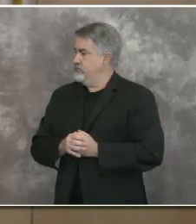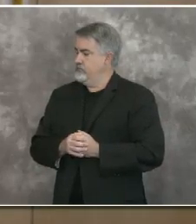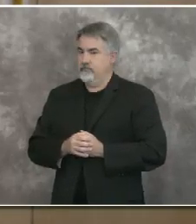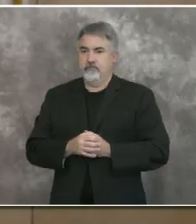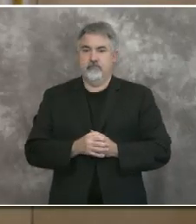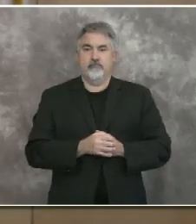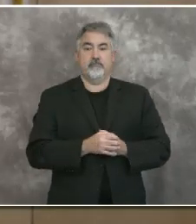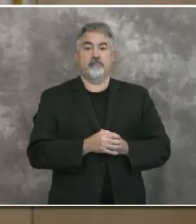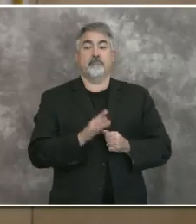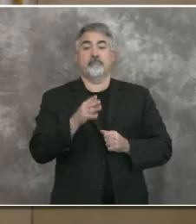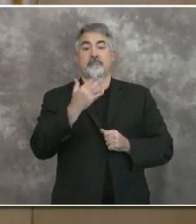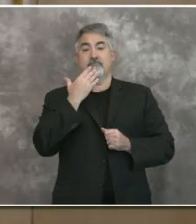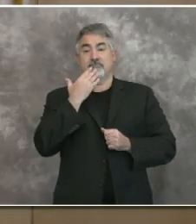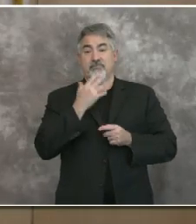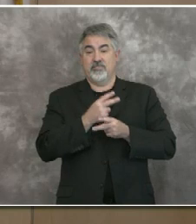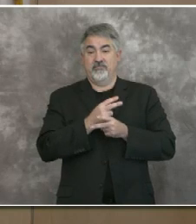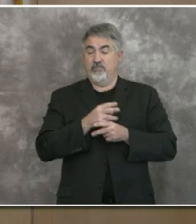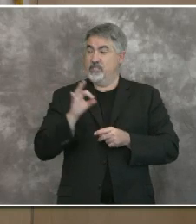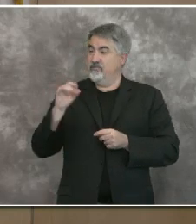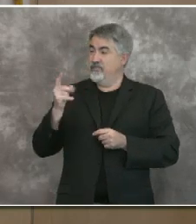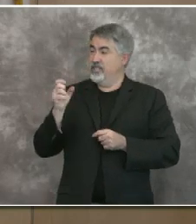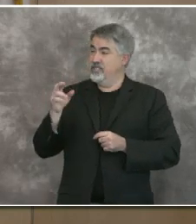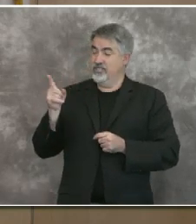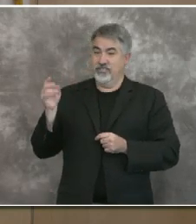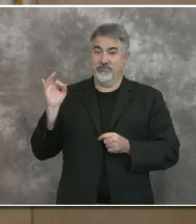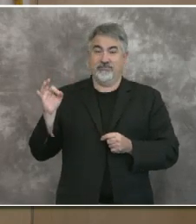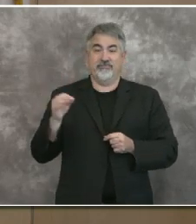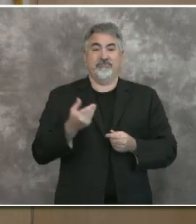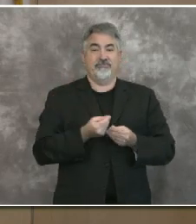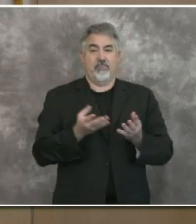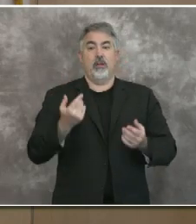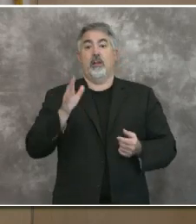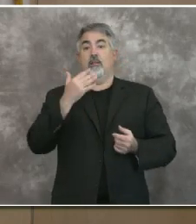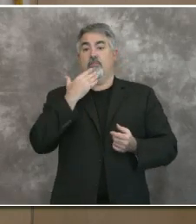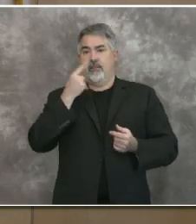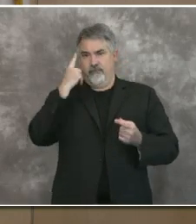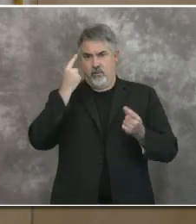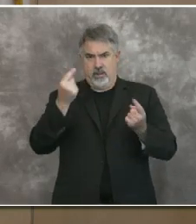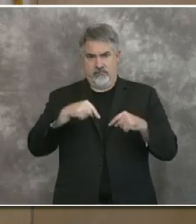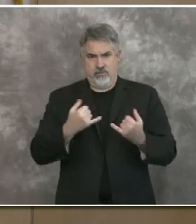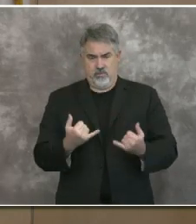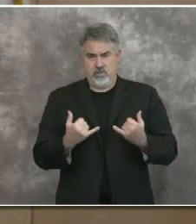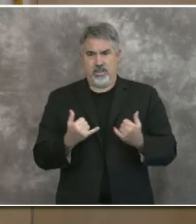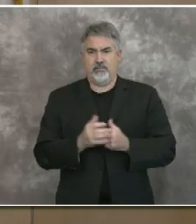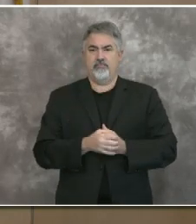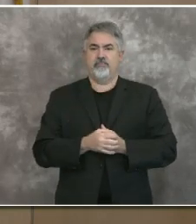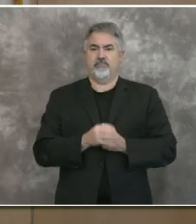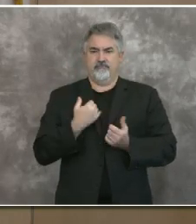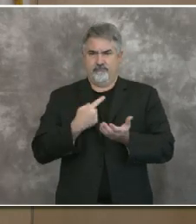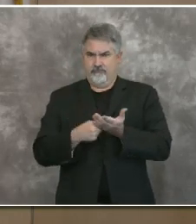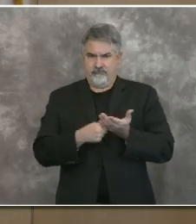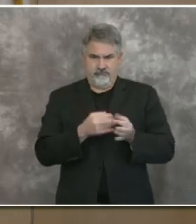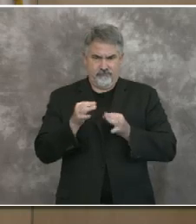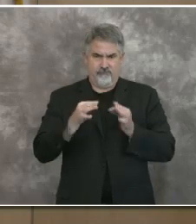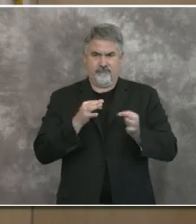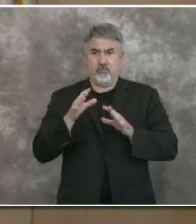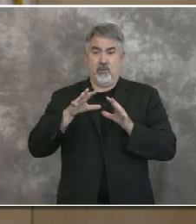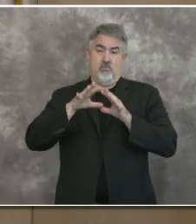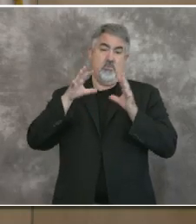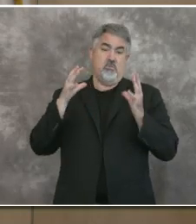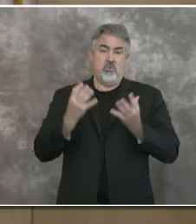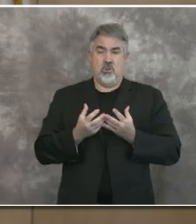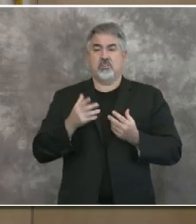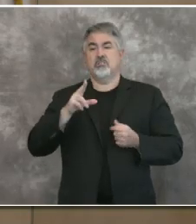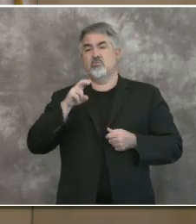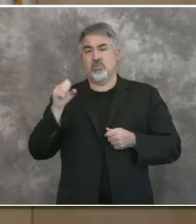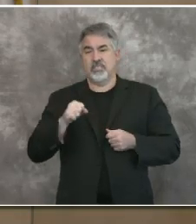Thank you, Supervisor Fletcher, and good afternoon, everyone, and thank you for attending today's briefing. The global, national, and state